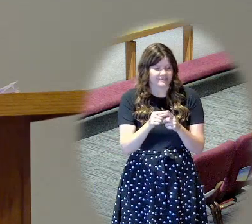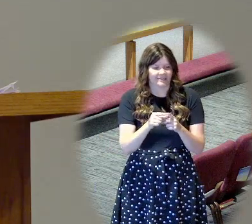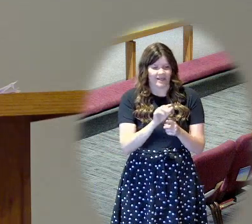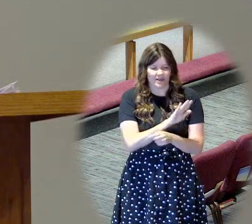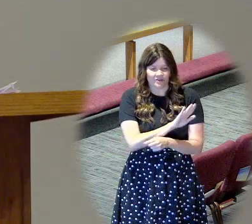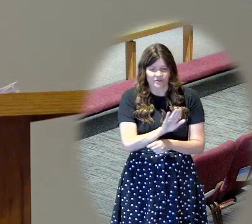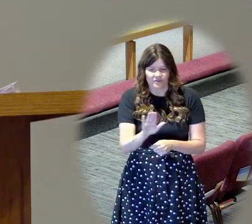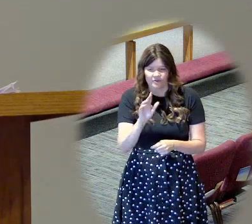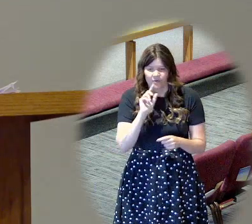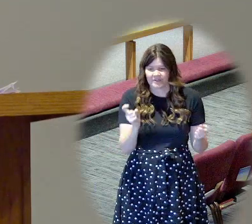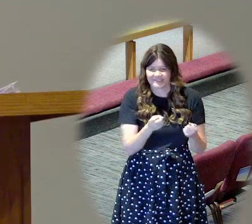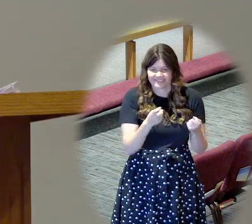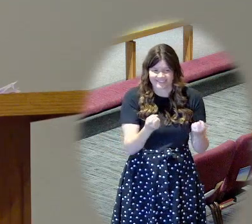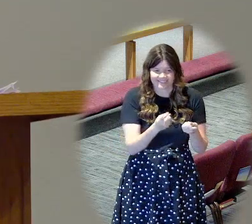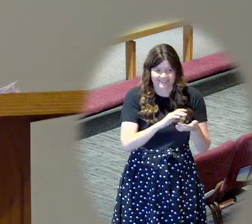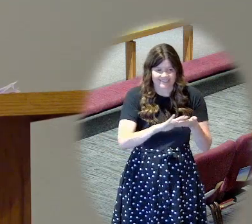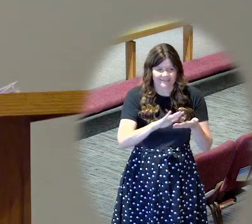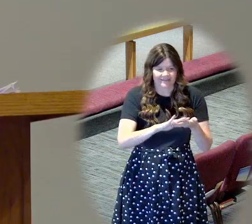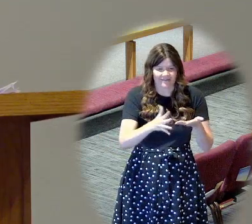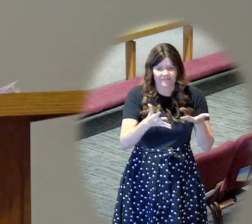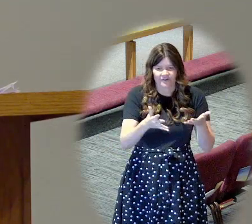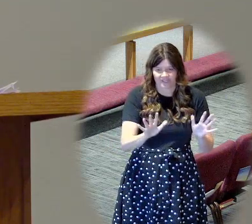are forgiven.